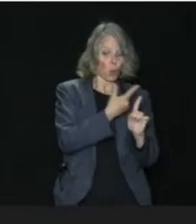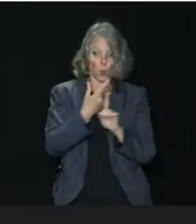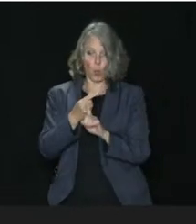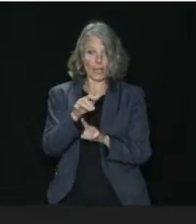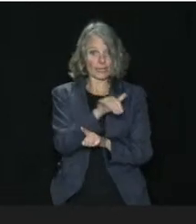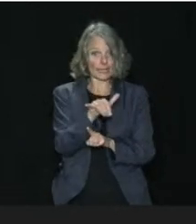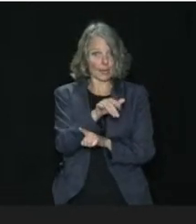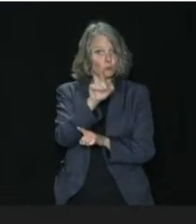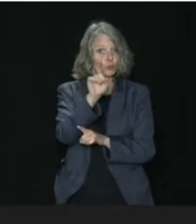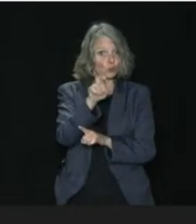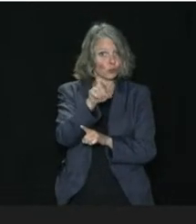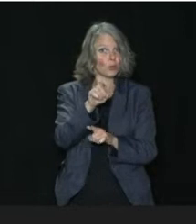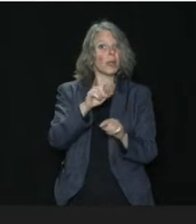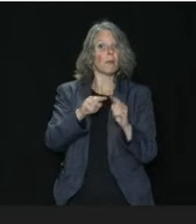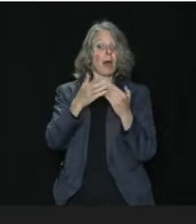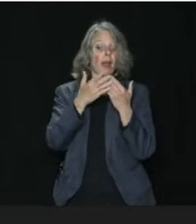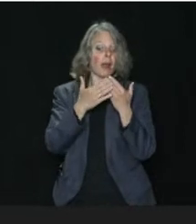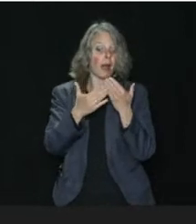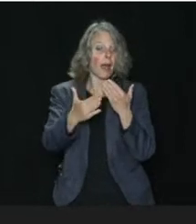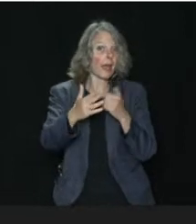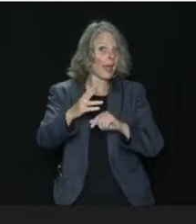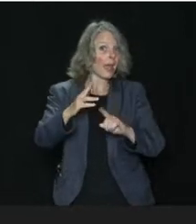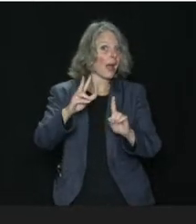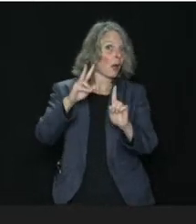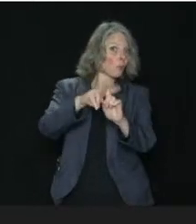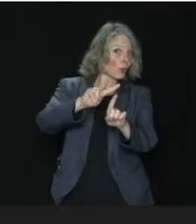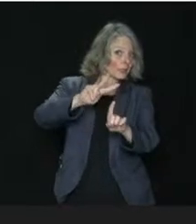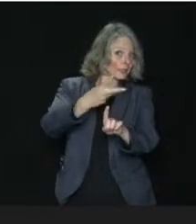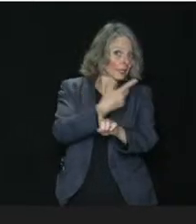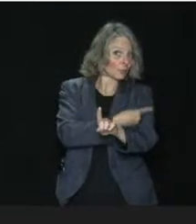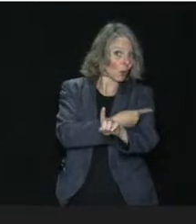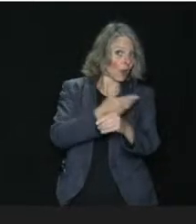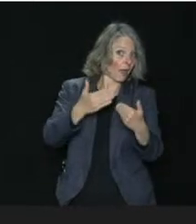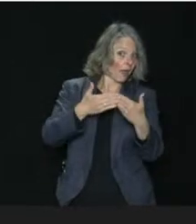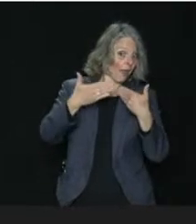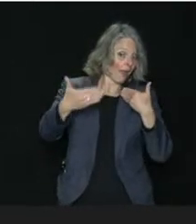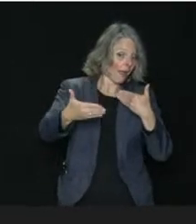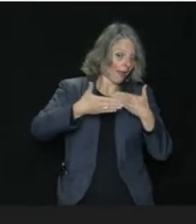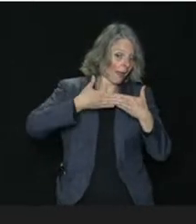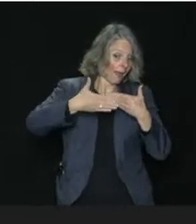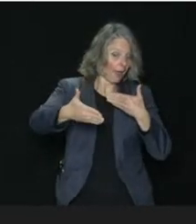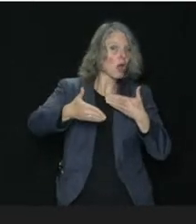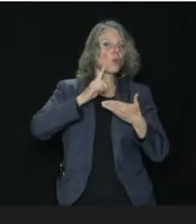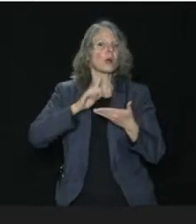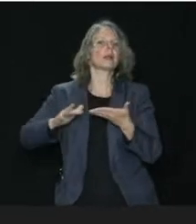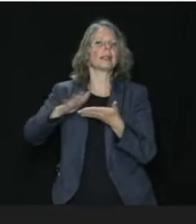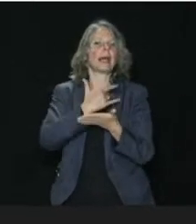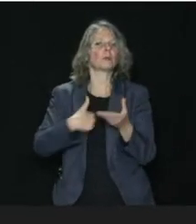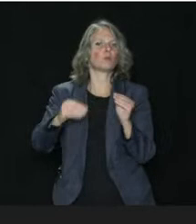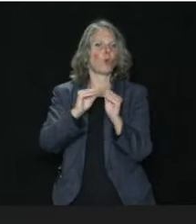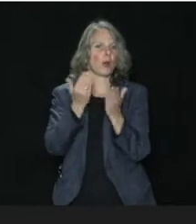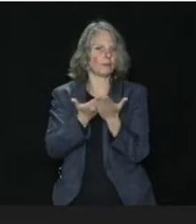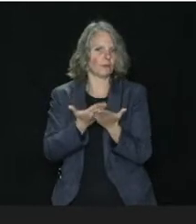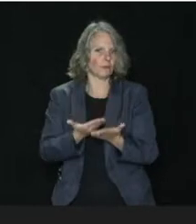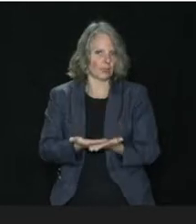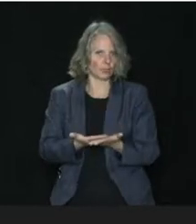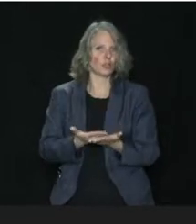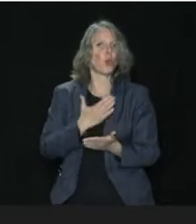and advice prior to individuals getting the second dose, and that we should watch that